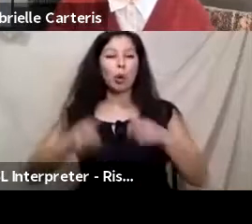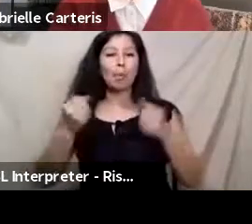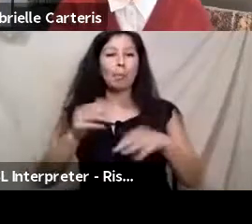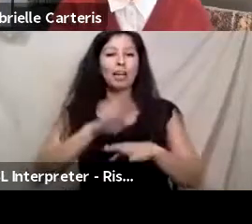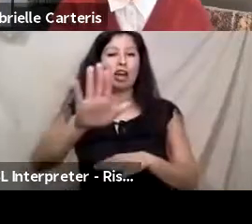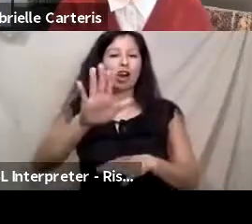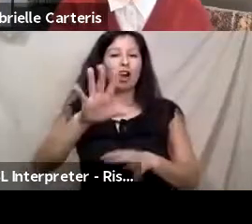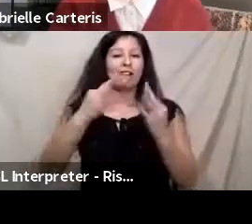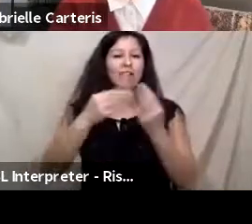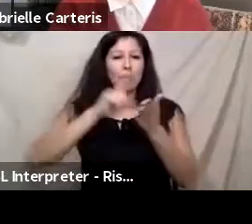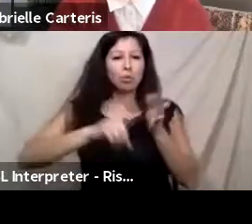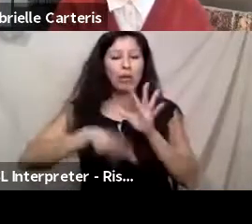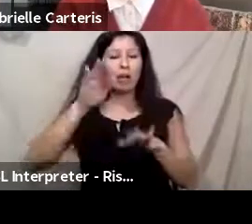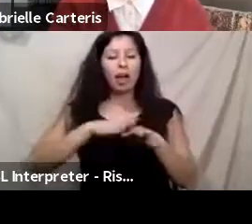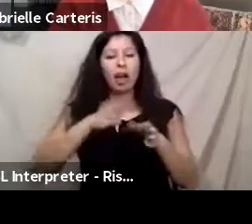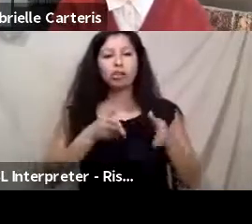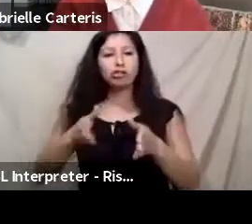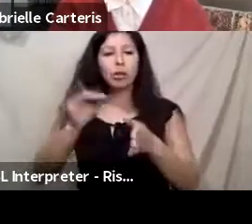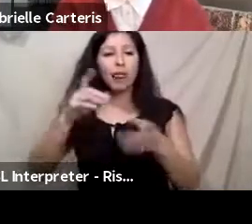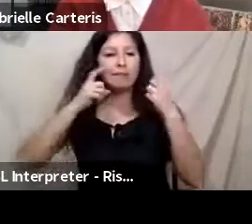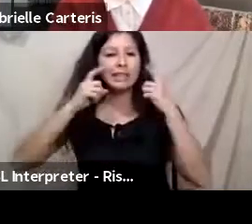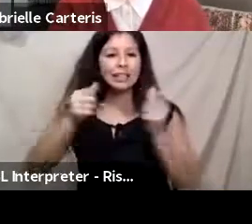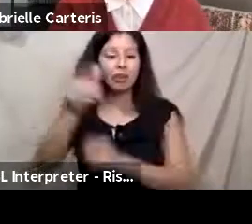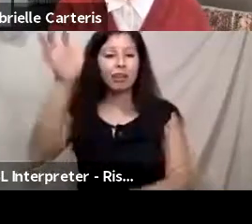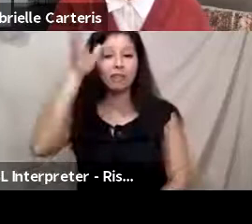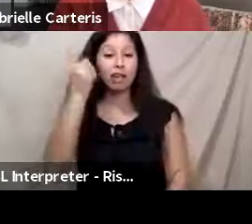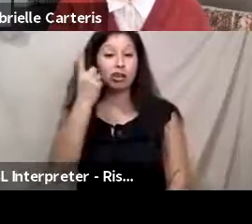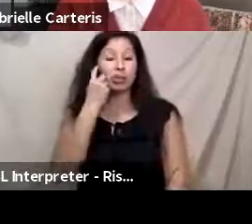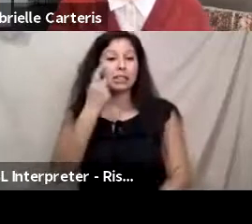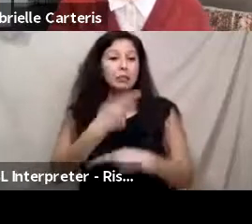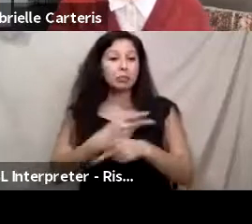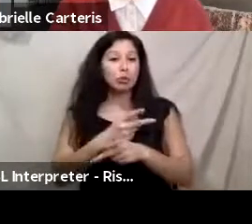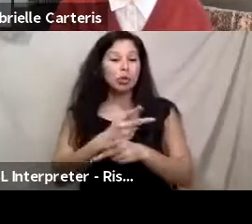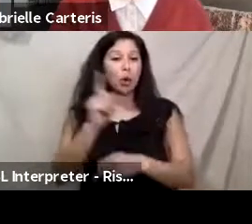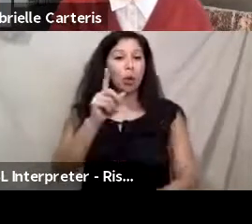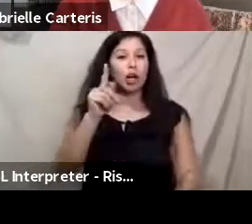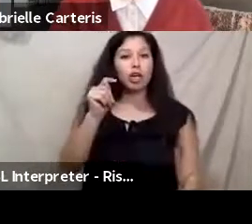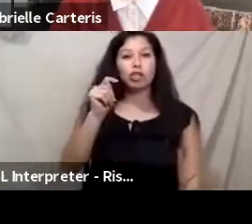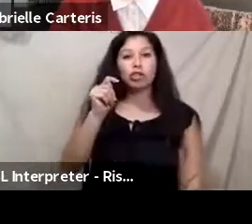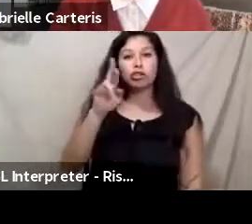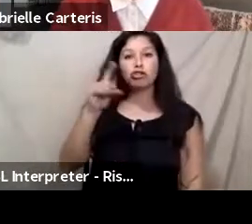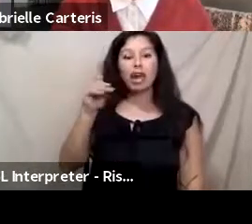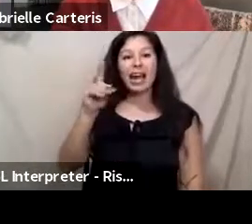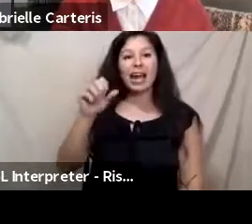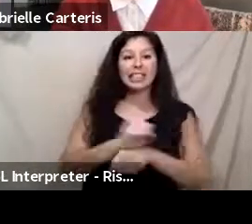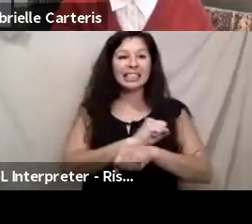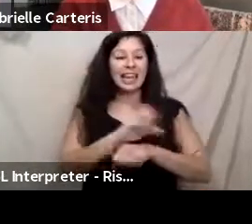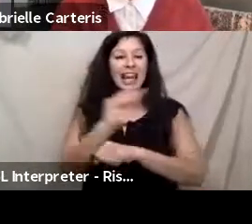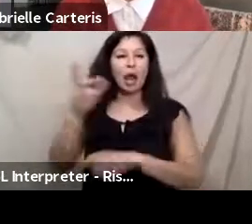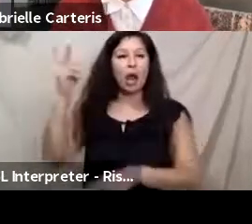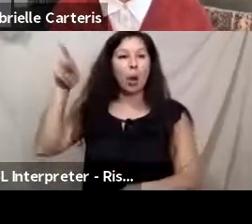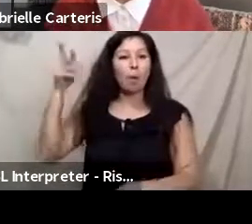family's footsteps along the Trail of Tears with her father, was recently produced at Triad Stage and Portland Center Stage, and